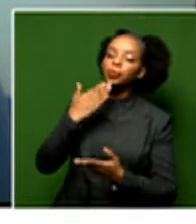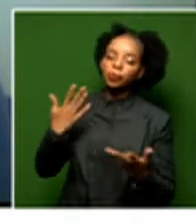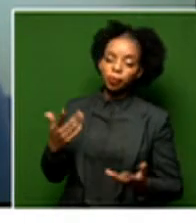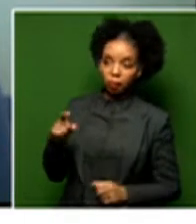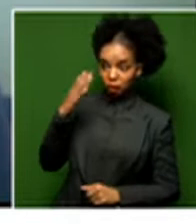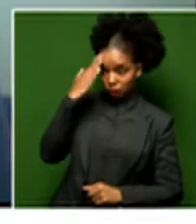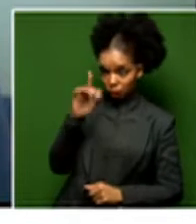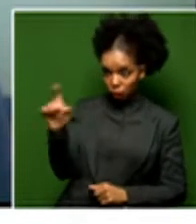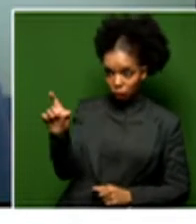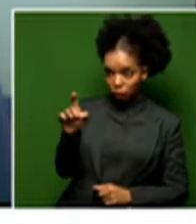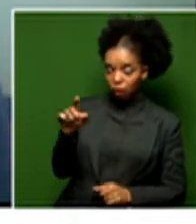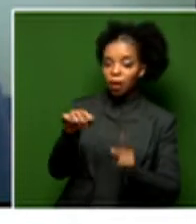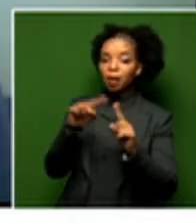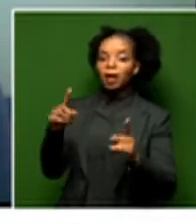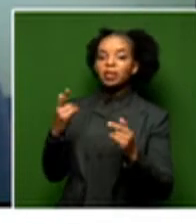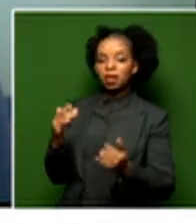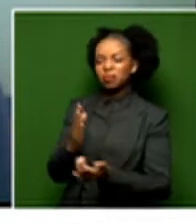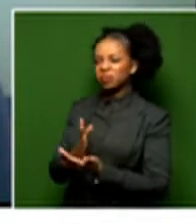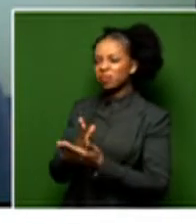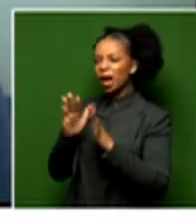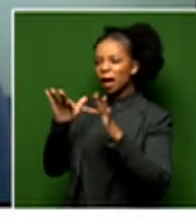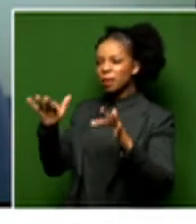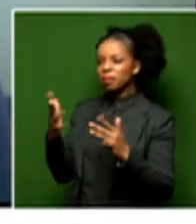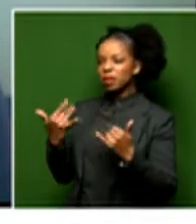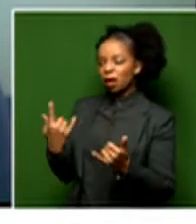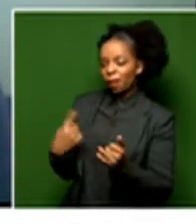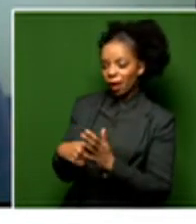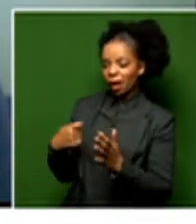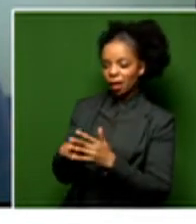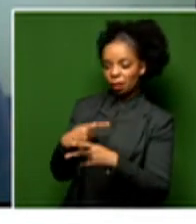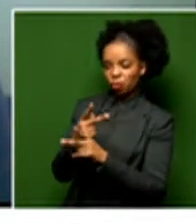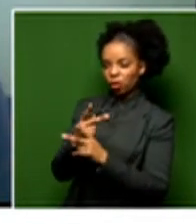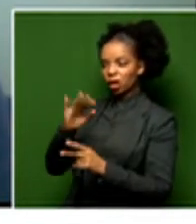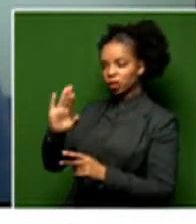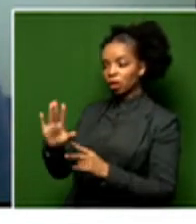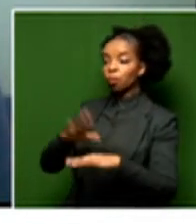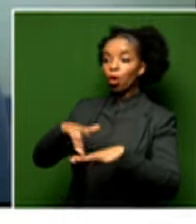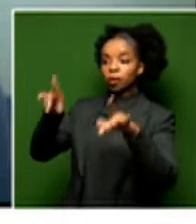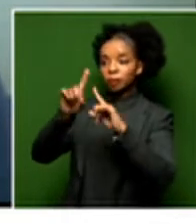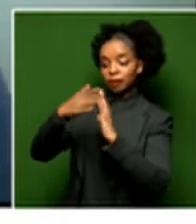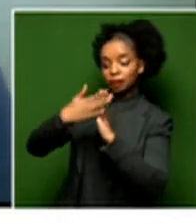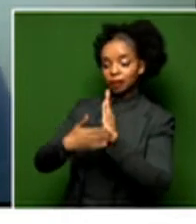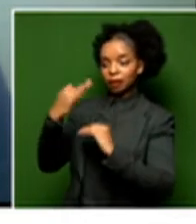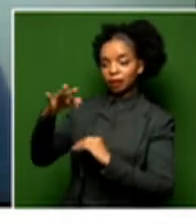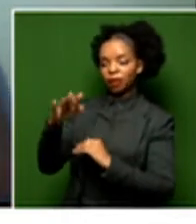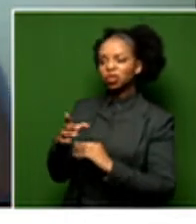ensuring customers do buy your products, and especially with a fashion business. So how do you tackle this issue?